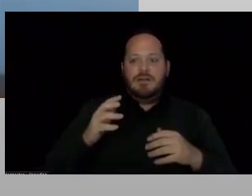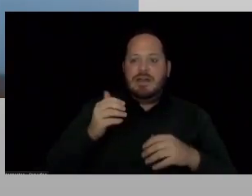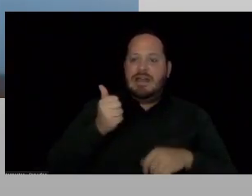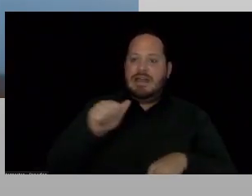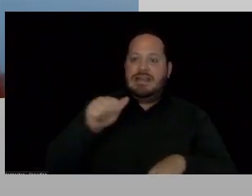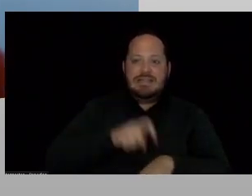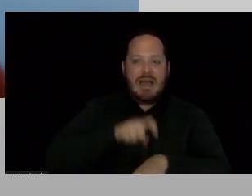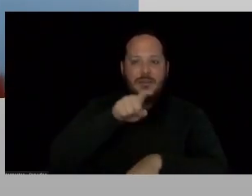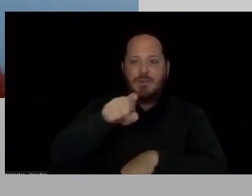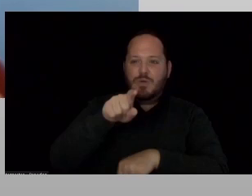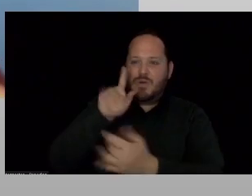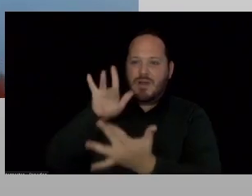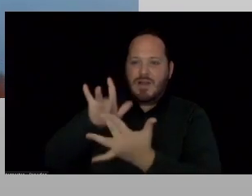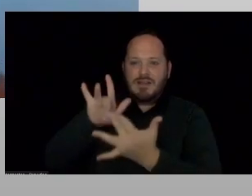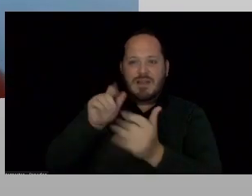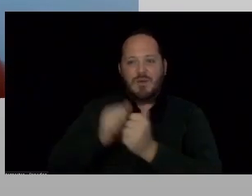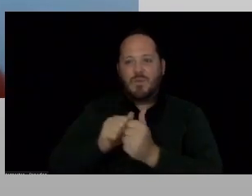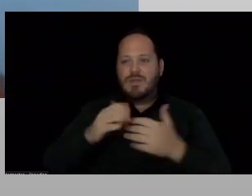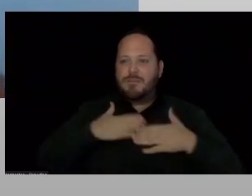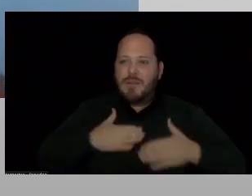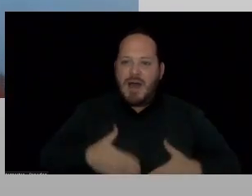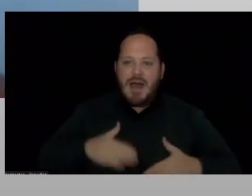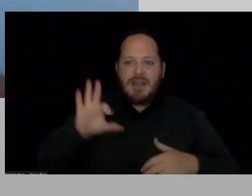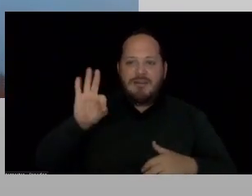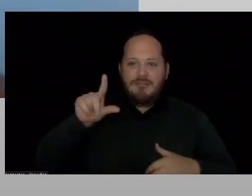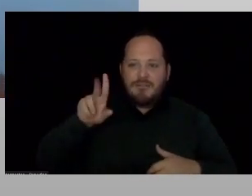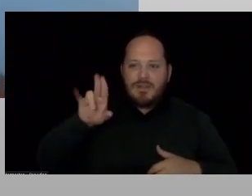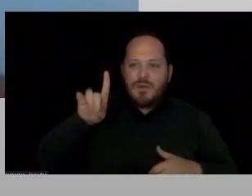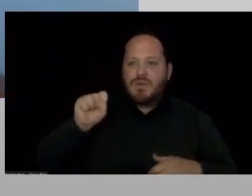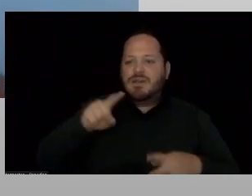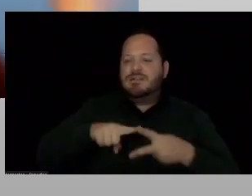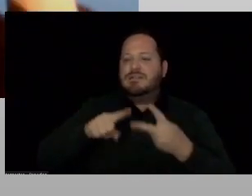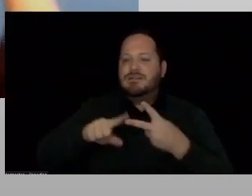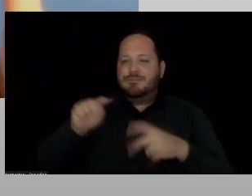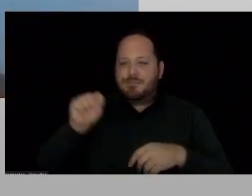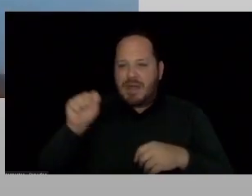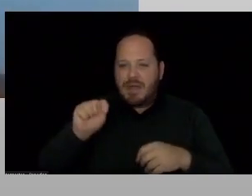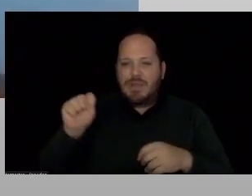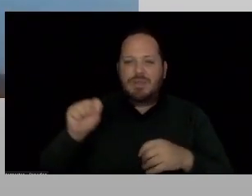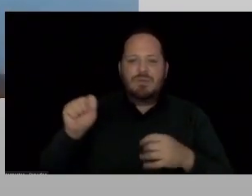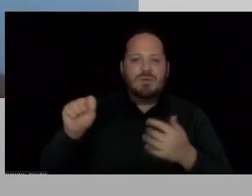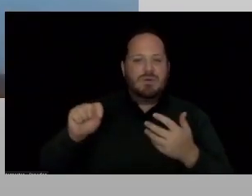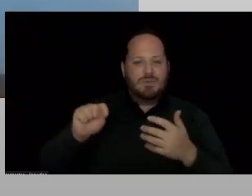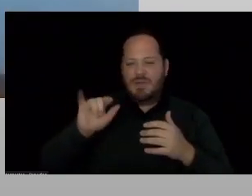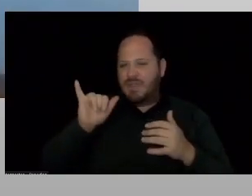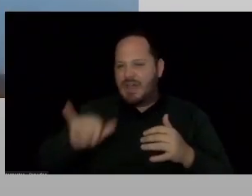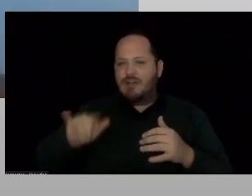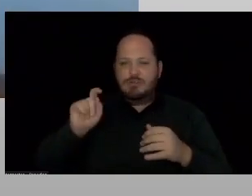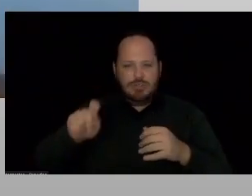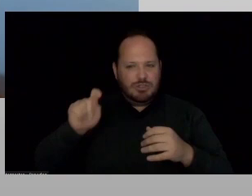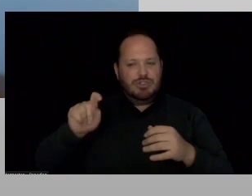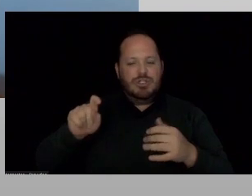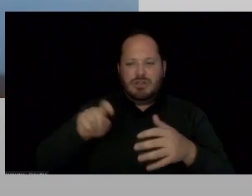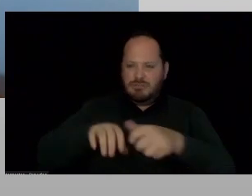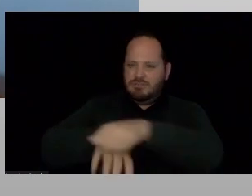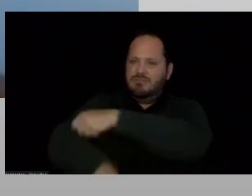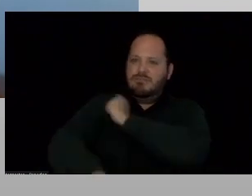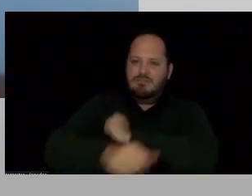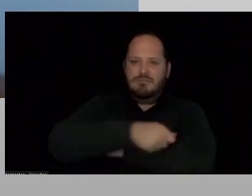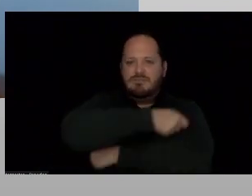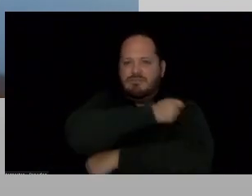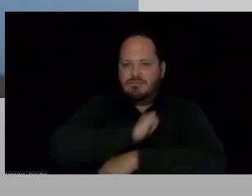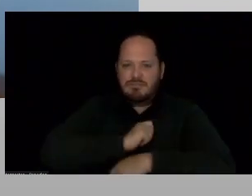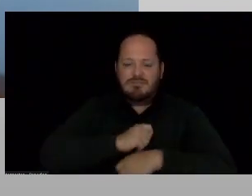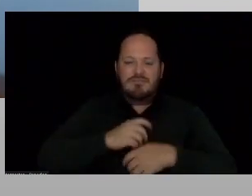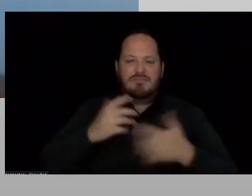cut up a trash bag, step into it with two holes, cinch at the waist, put something over your torso, disposable